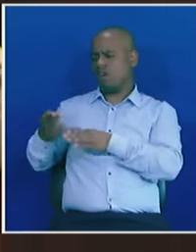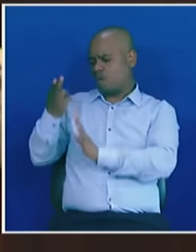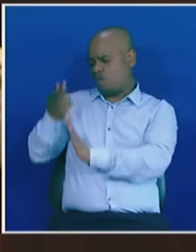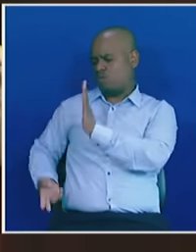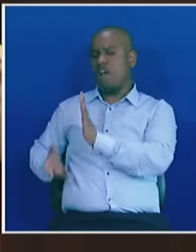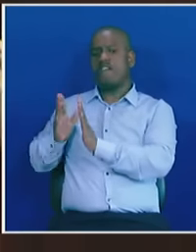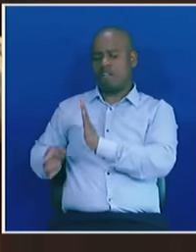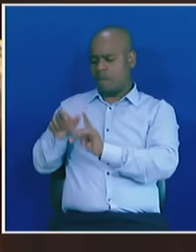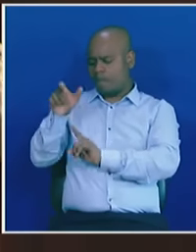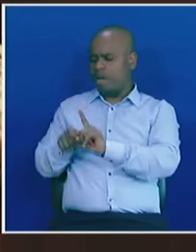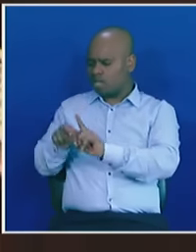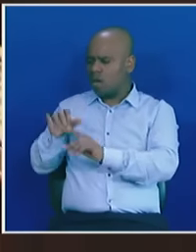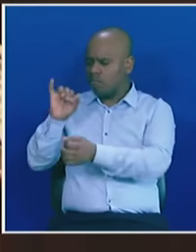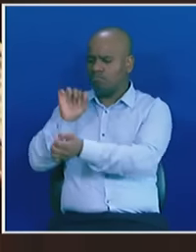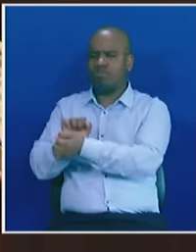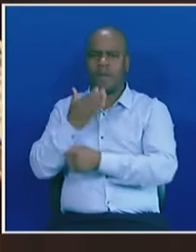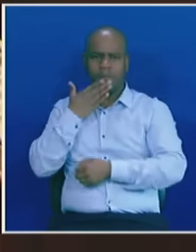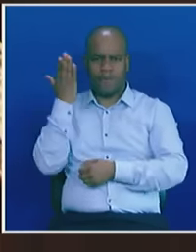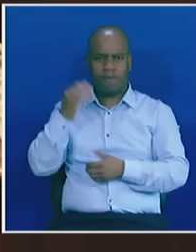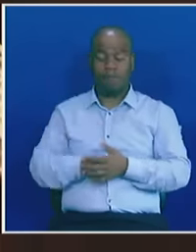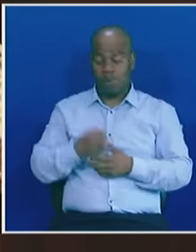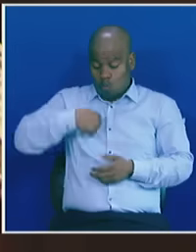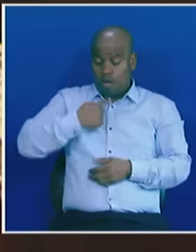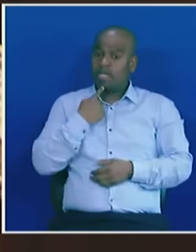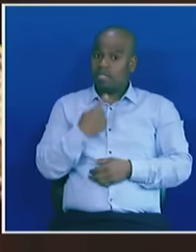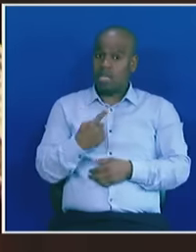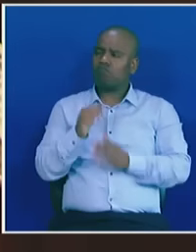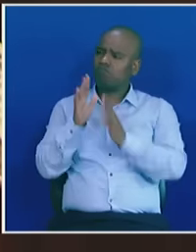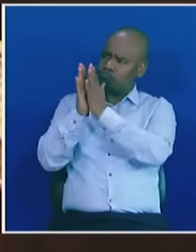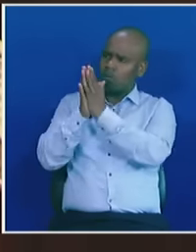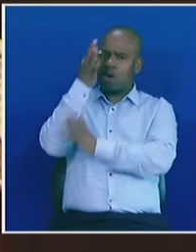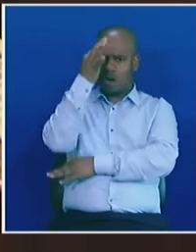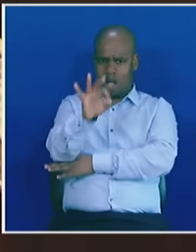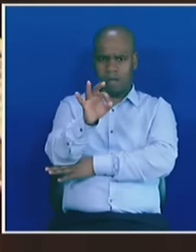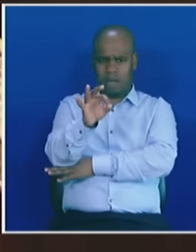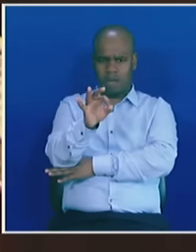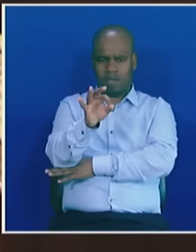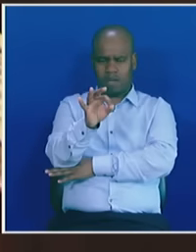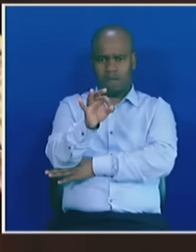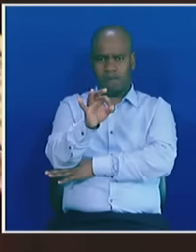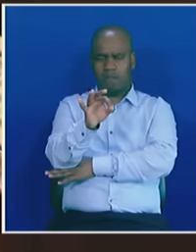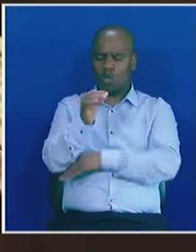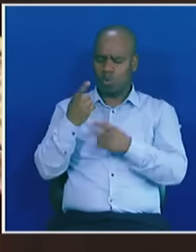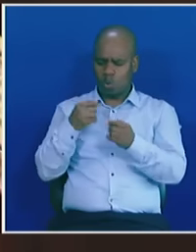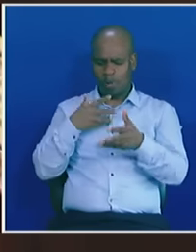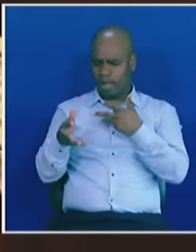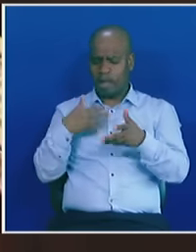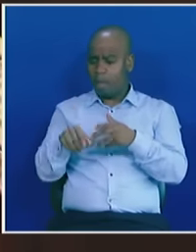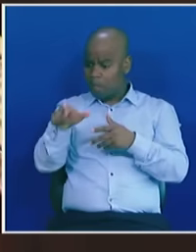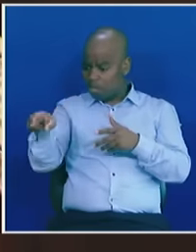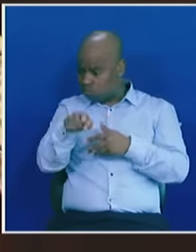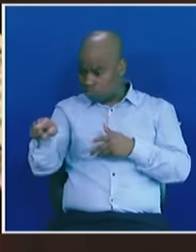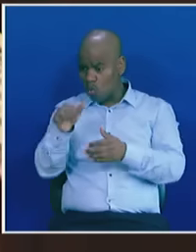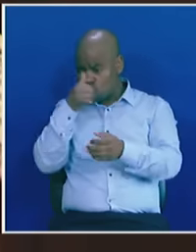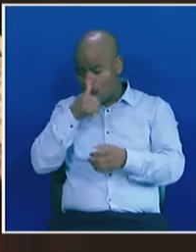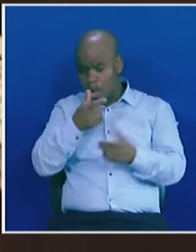Isigebengu sisengakabanjwa. But what we are saying, sibawa ukuthi umbuso wenze okusemandleni ukuthi bonke abenza lokho